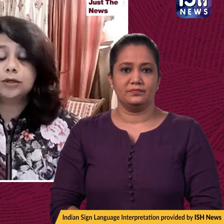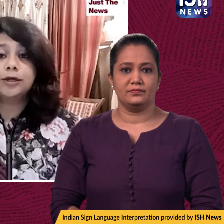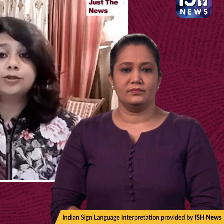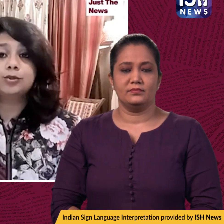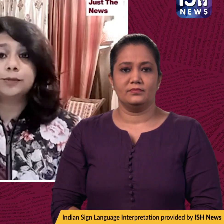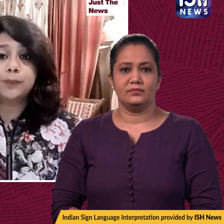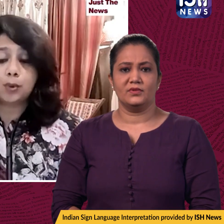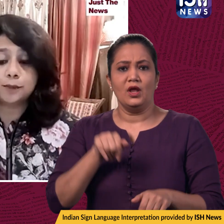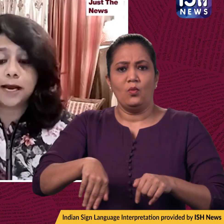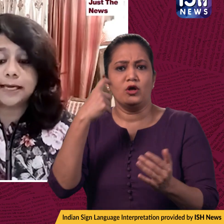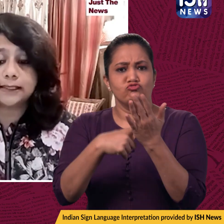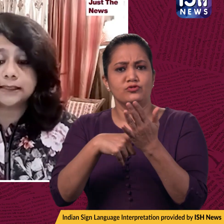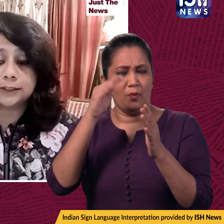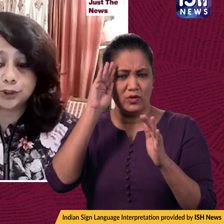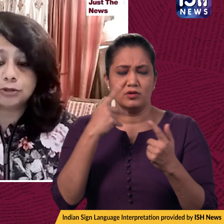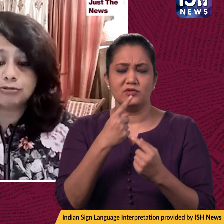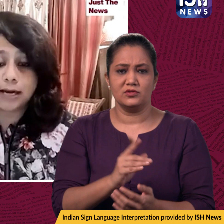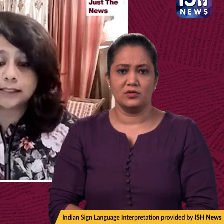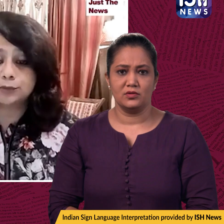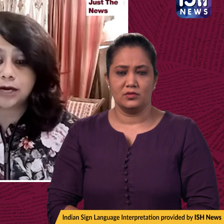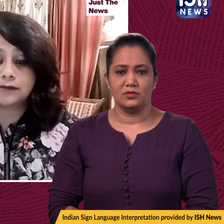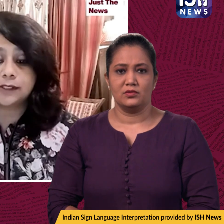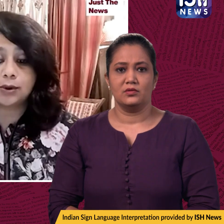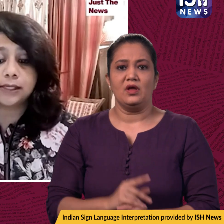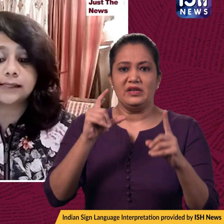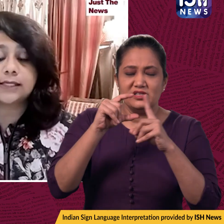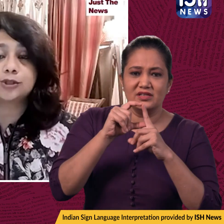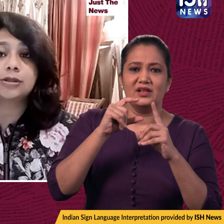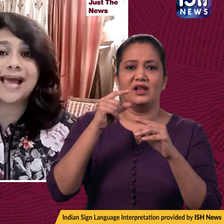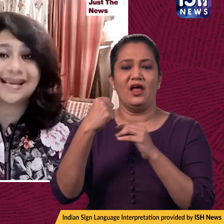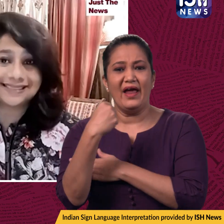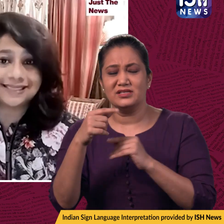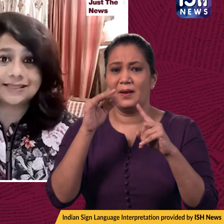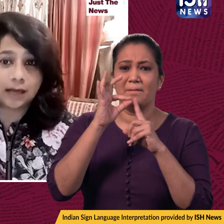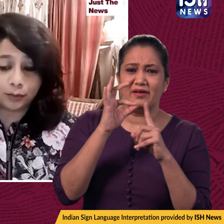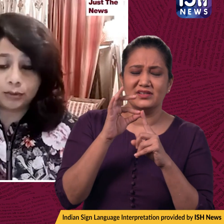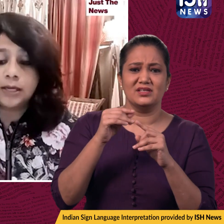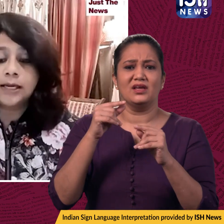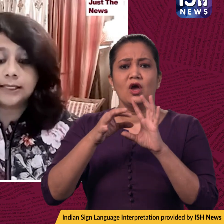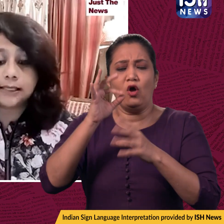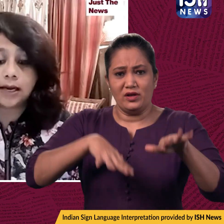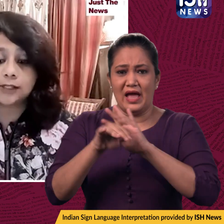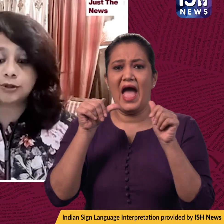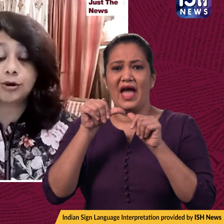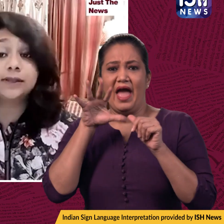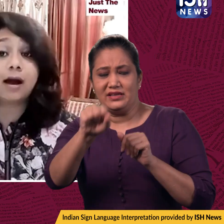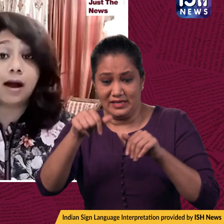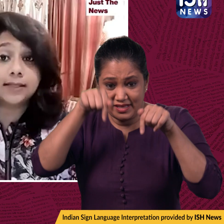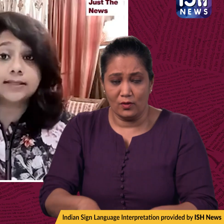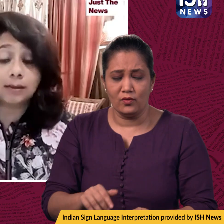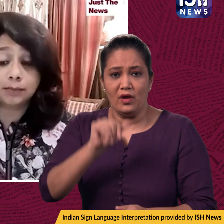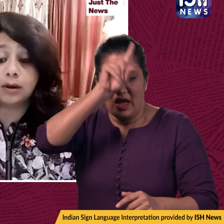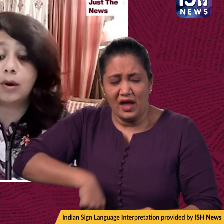Moving on, according to a report by the digital rights and privacy organization Access Now, India has recorded